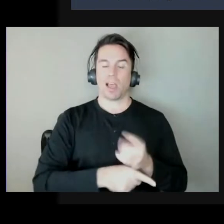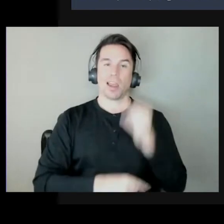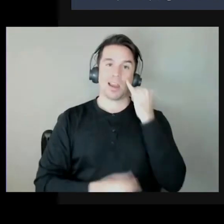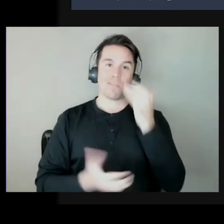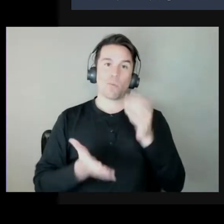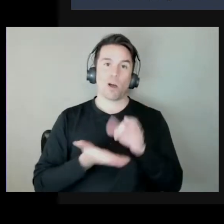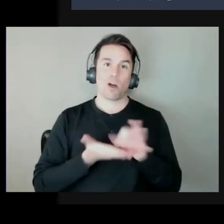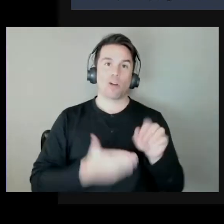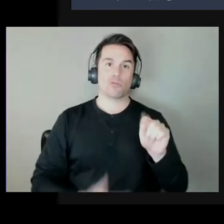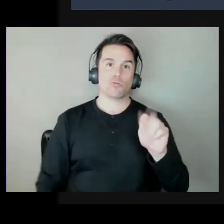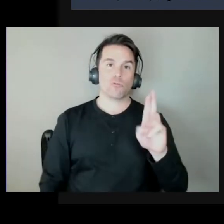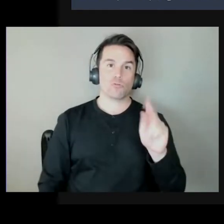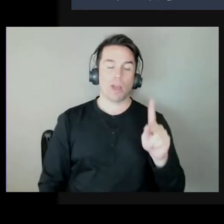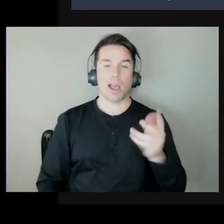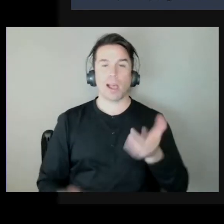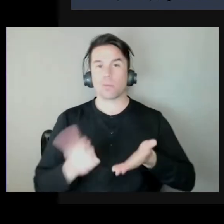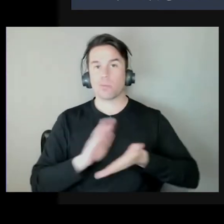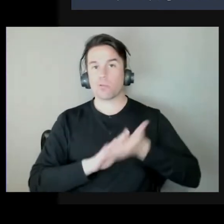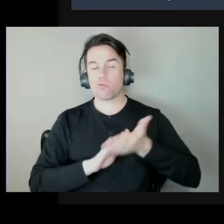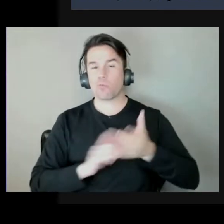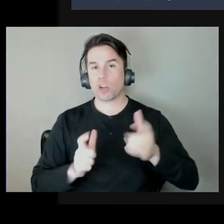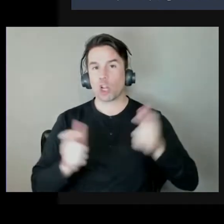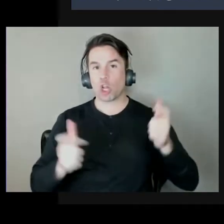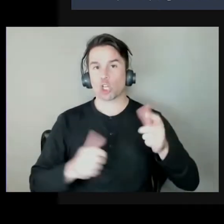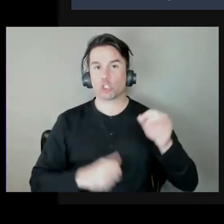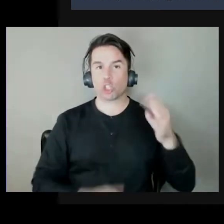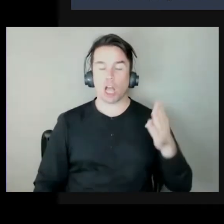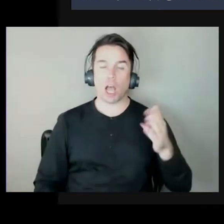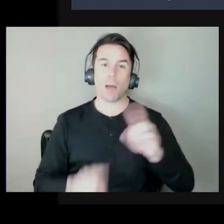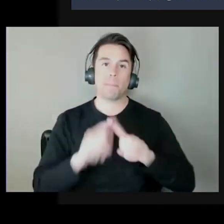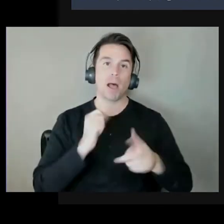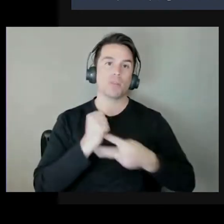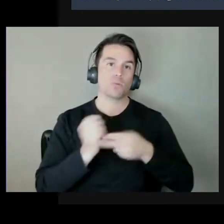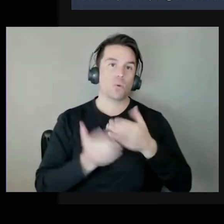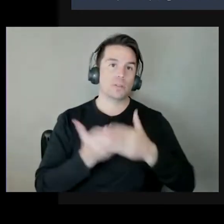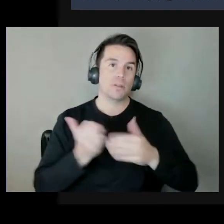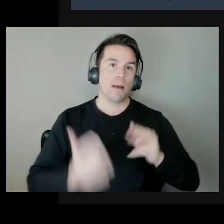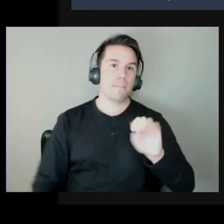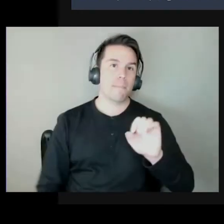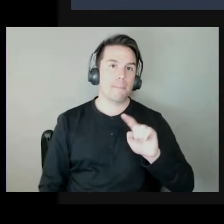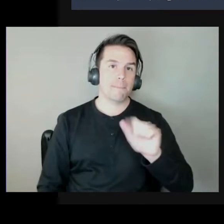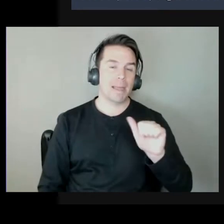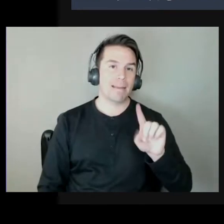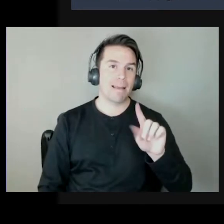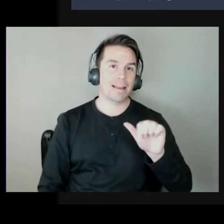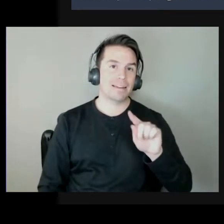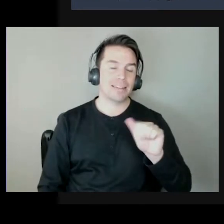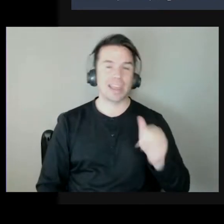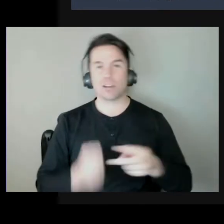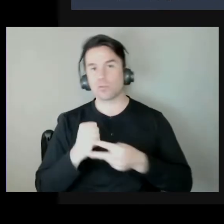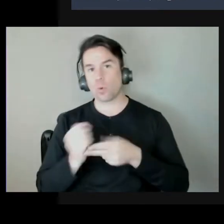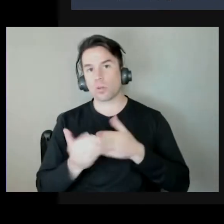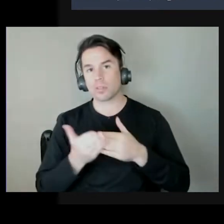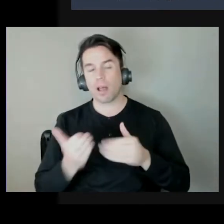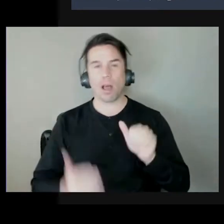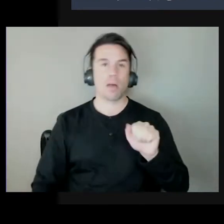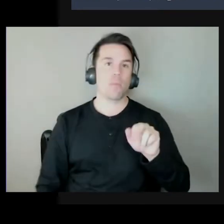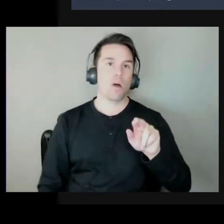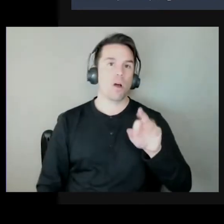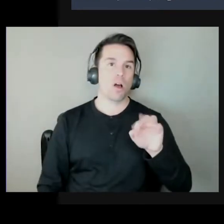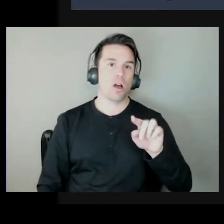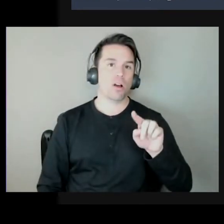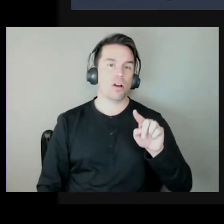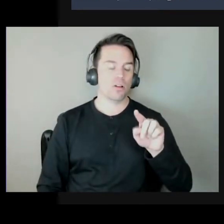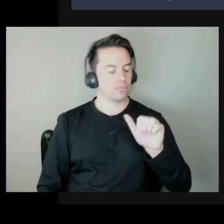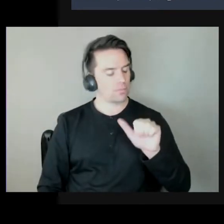larger job, but then store some of the metadata, store some of the artifacts, and then make those easily